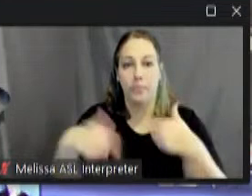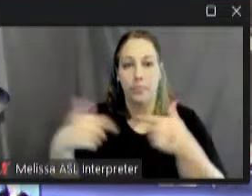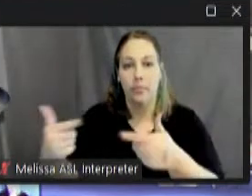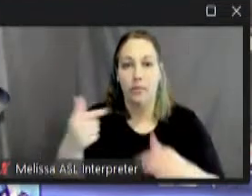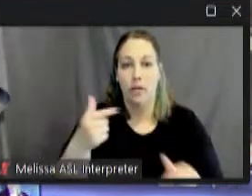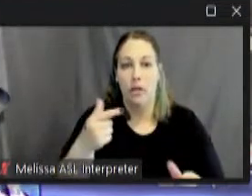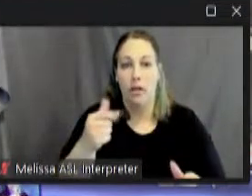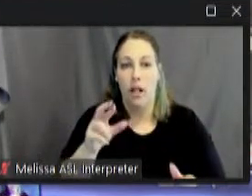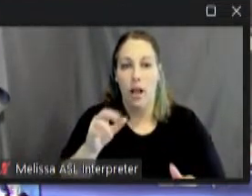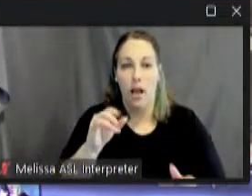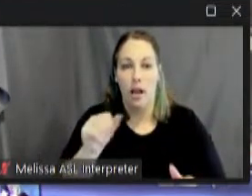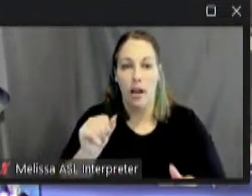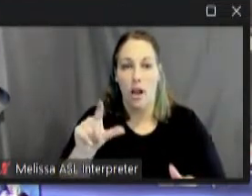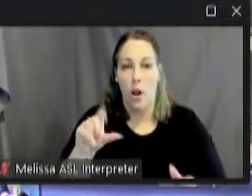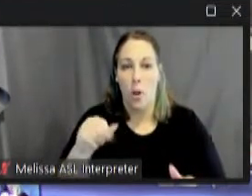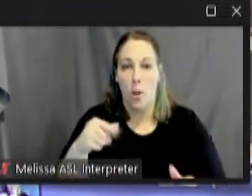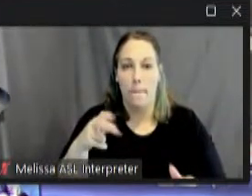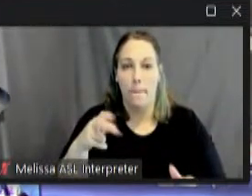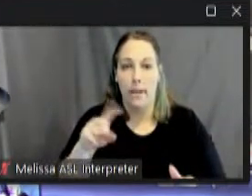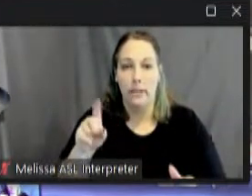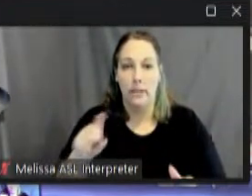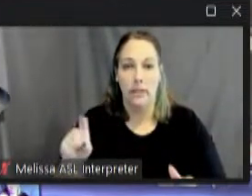now.